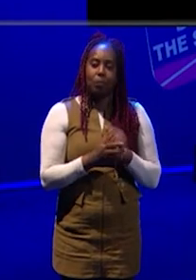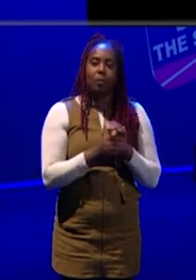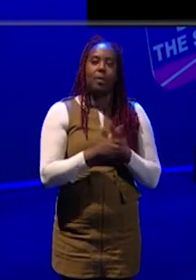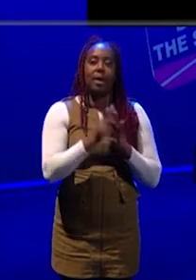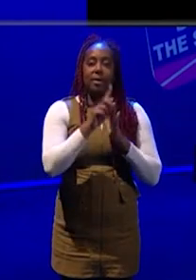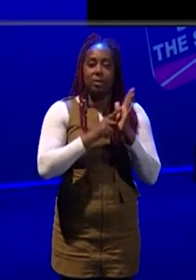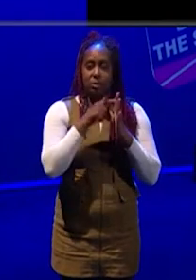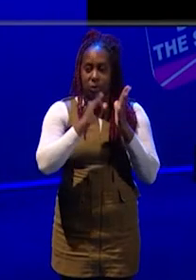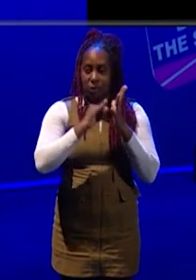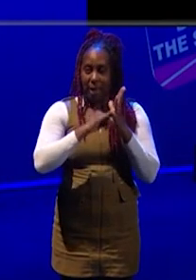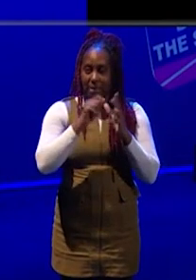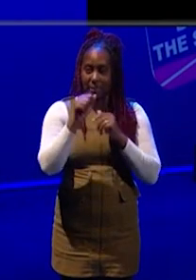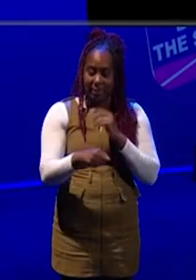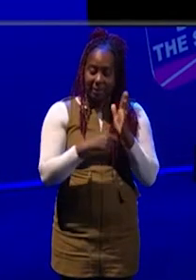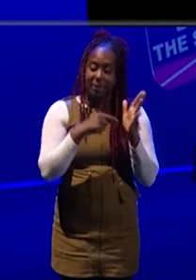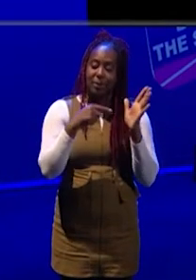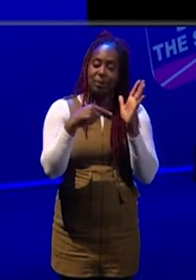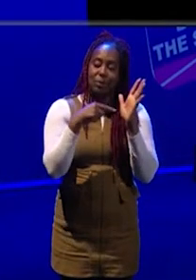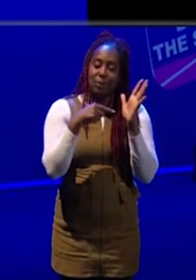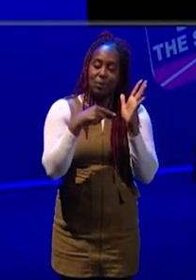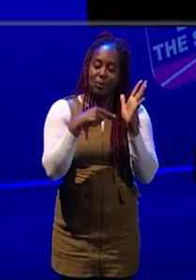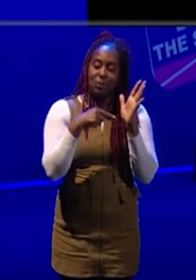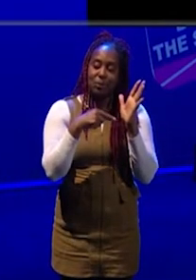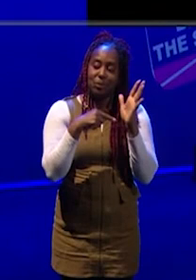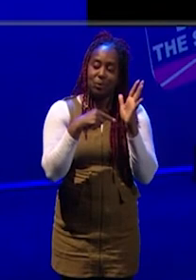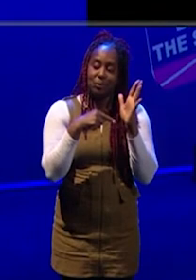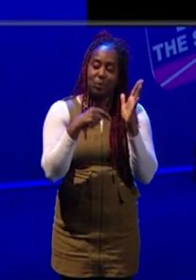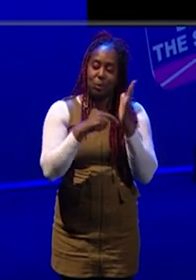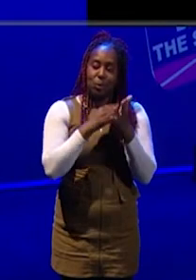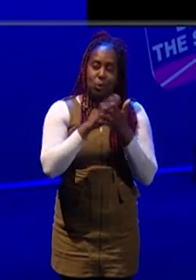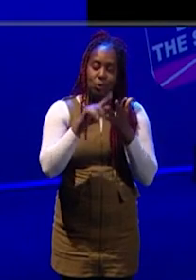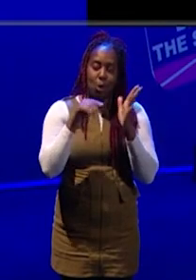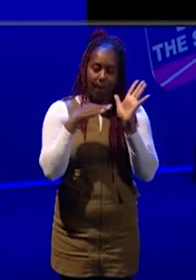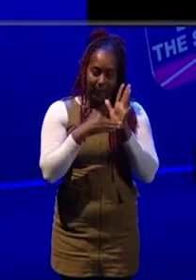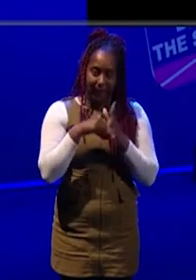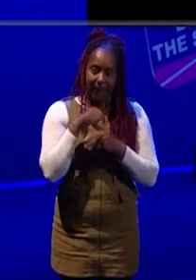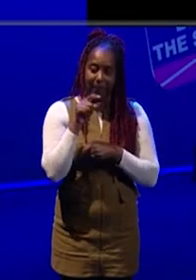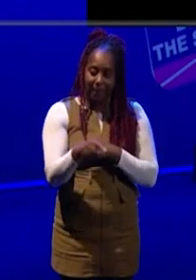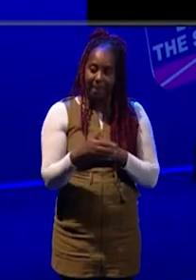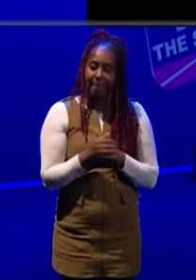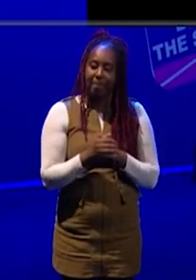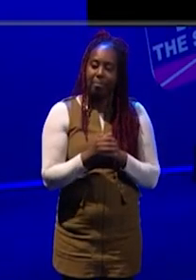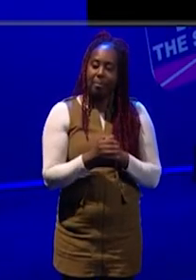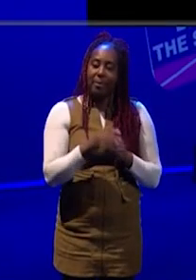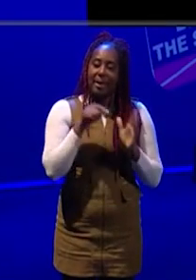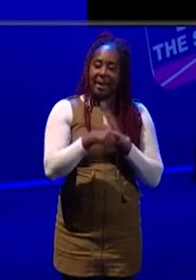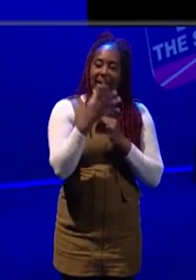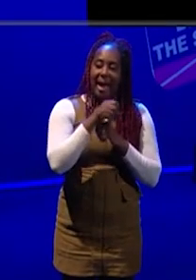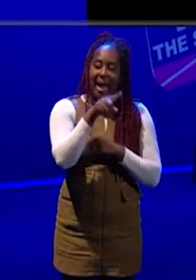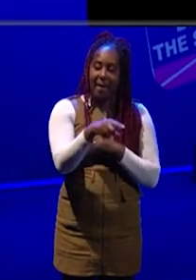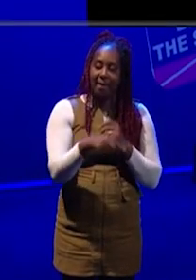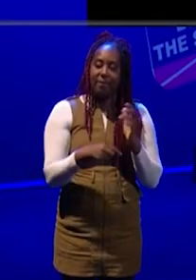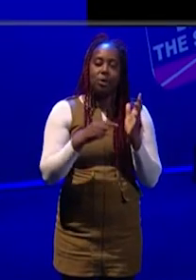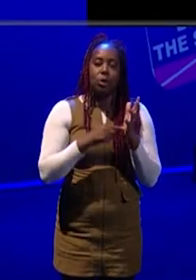by BAC's ongoing commitment to being a relaxed venue. We launched as a relaxed venue, and then literally a